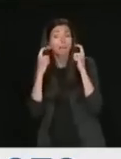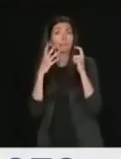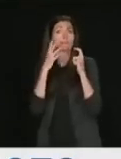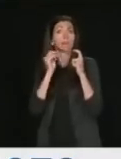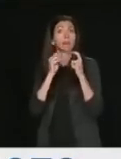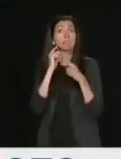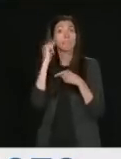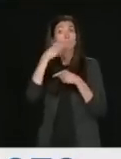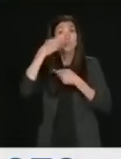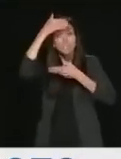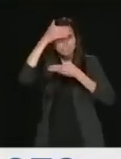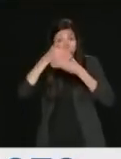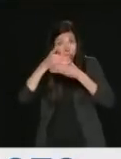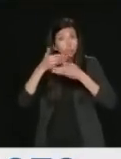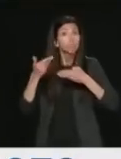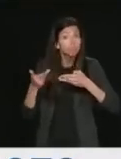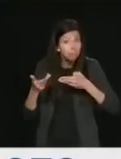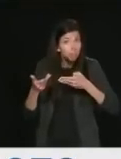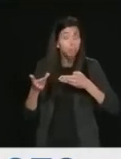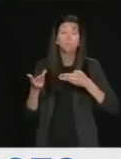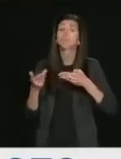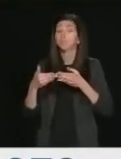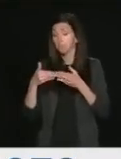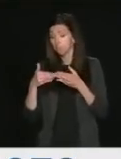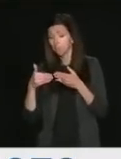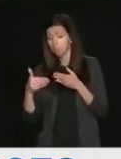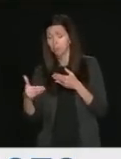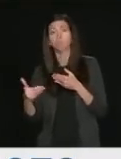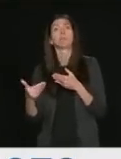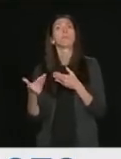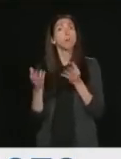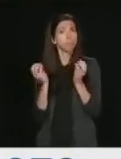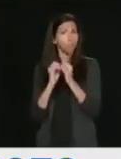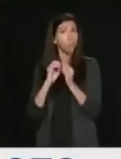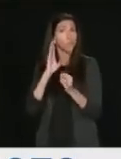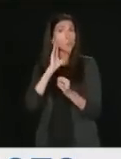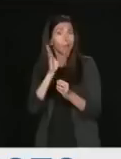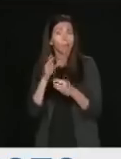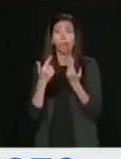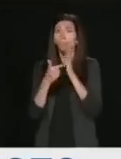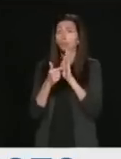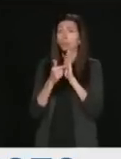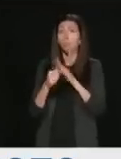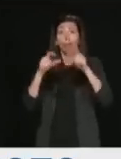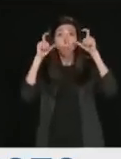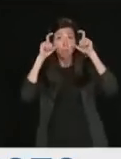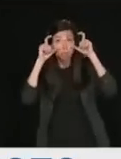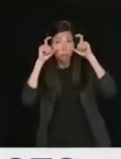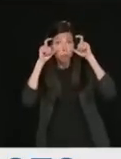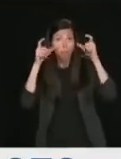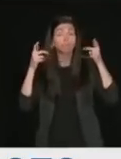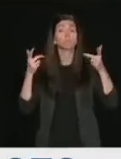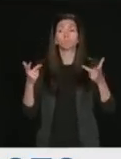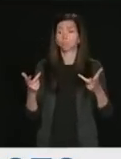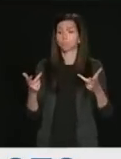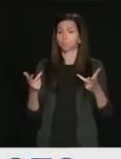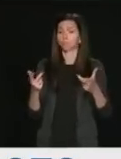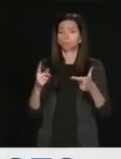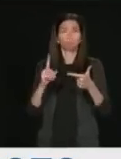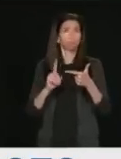weeks, hundreds of thousands of personal equipment protection will be